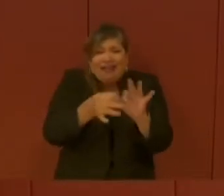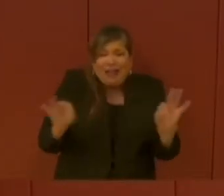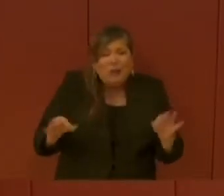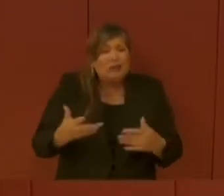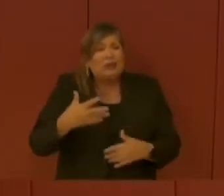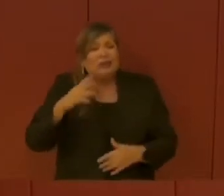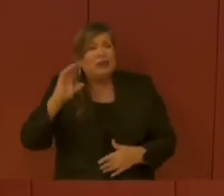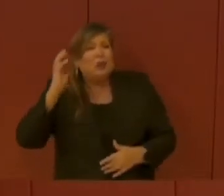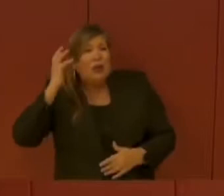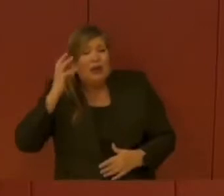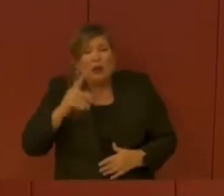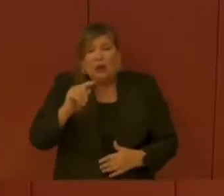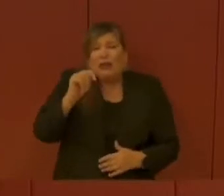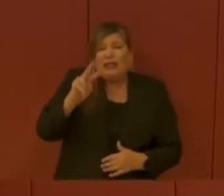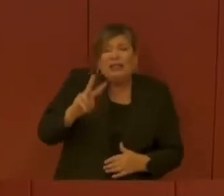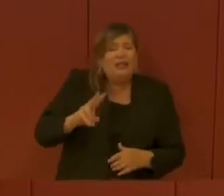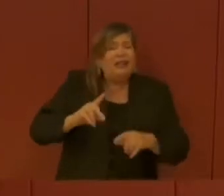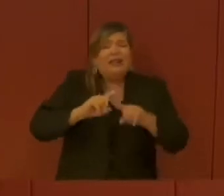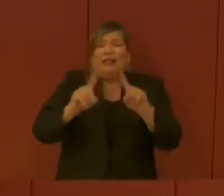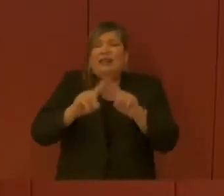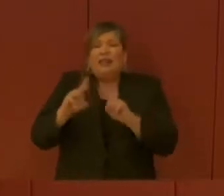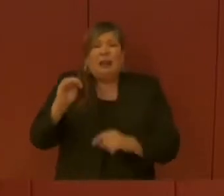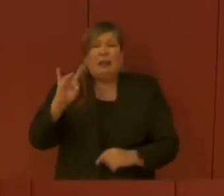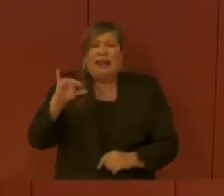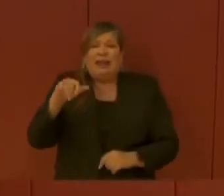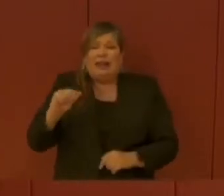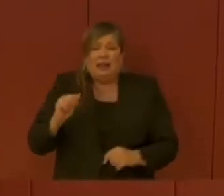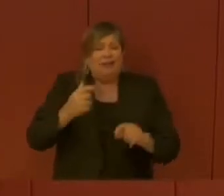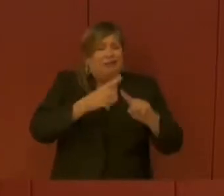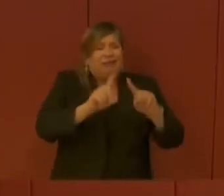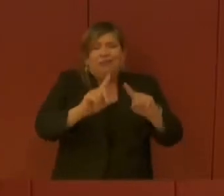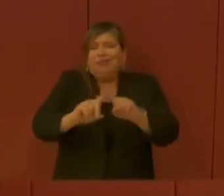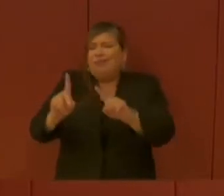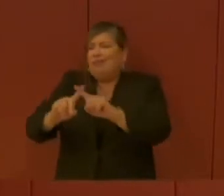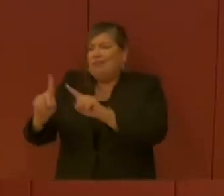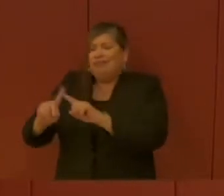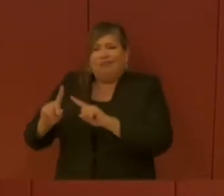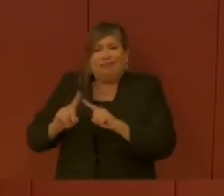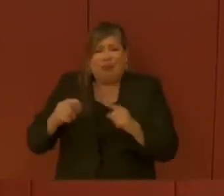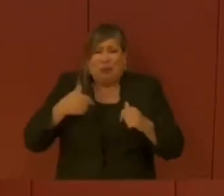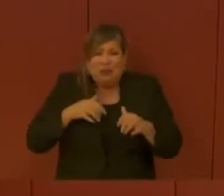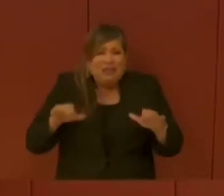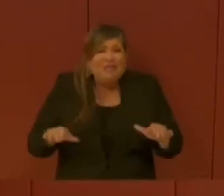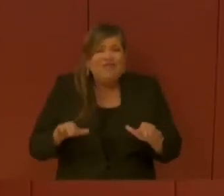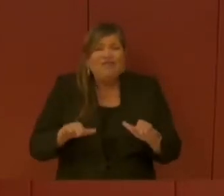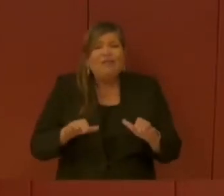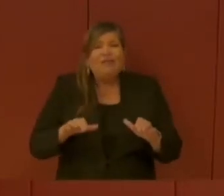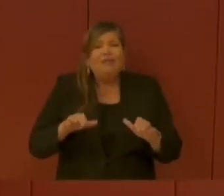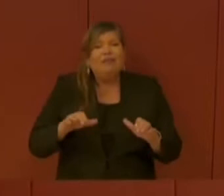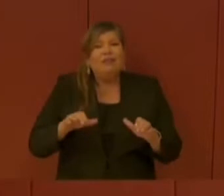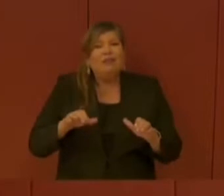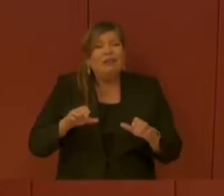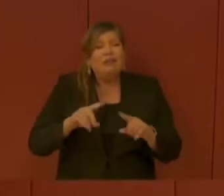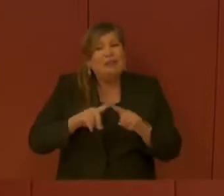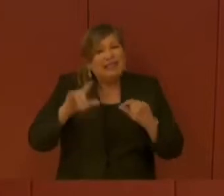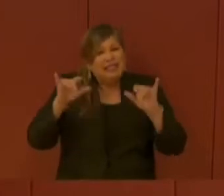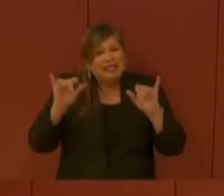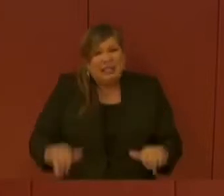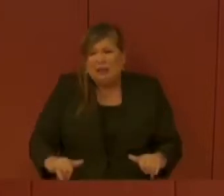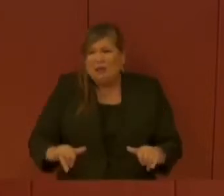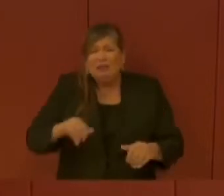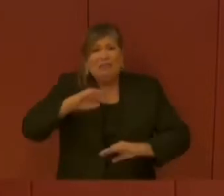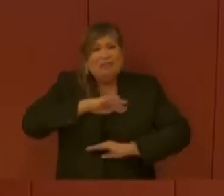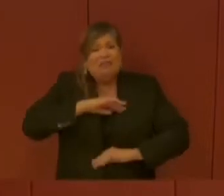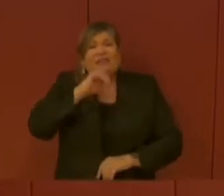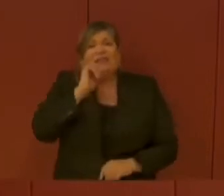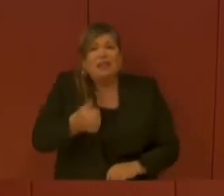media. All of that said, and forgive me for being long-winded, all of that said, we're still falling short. All of